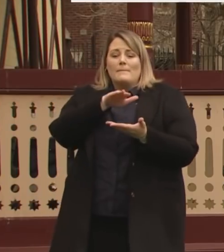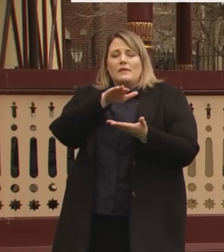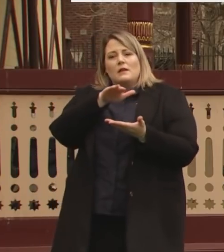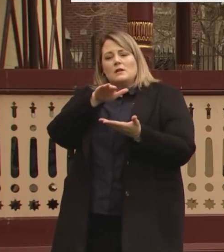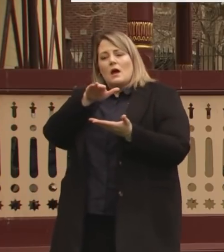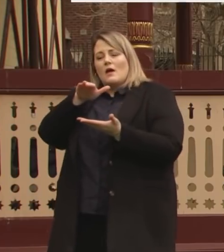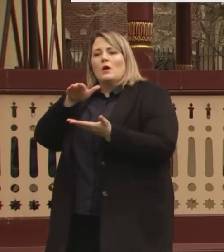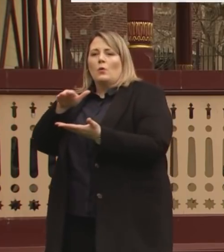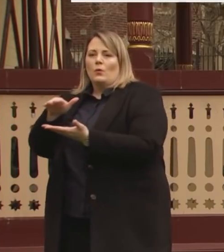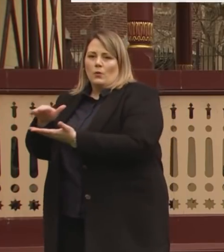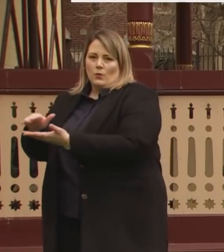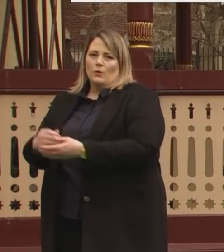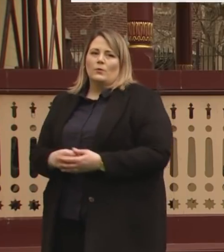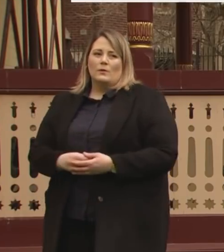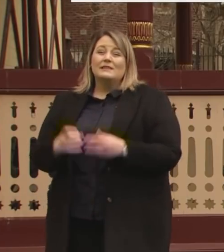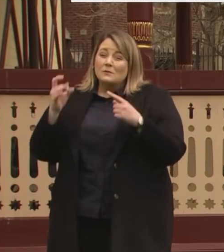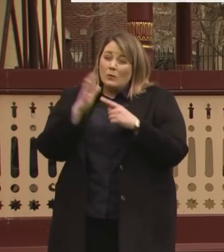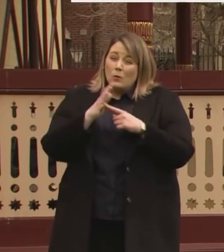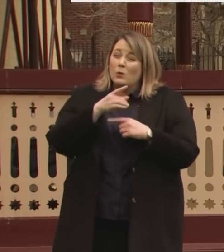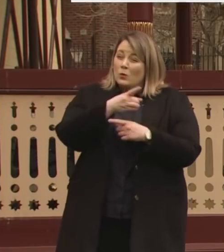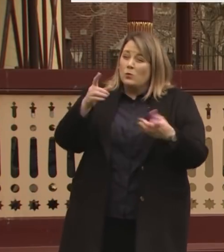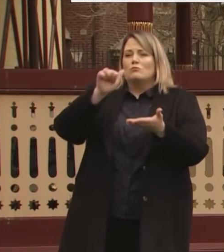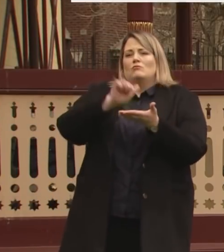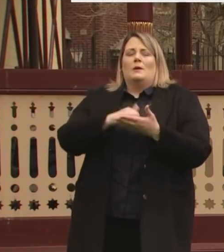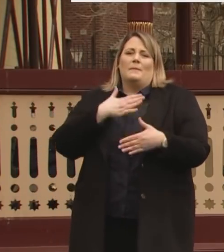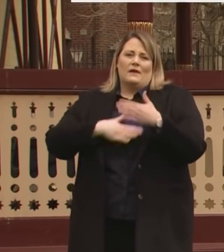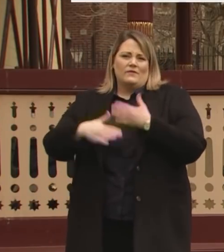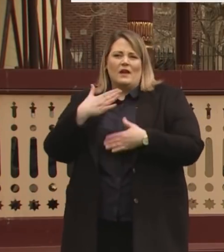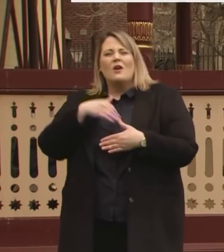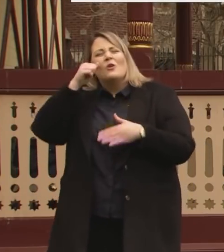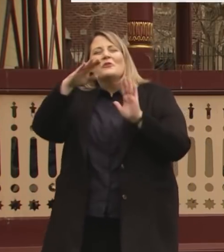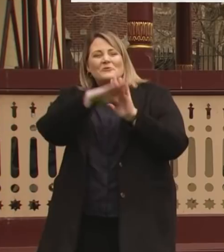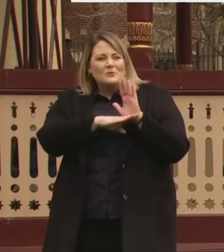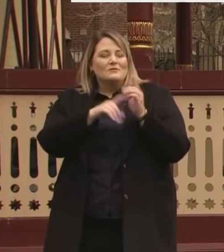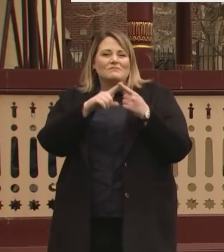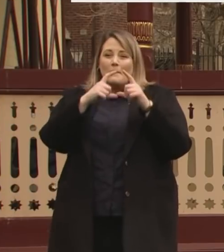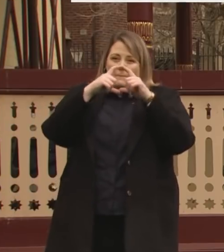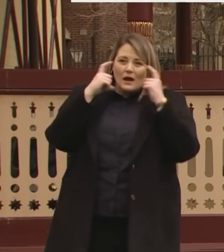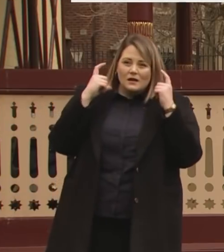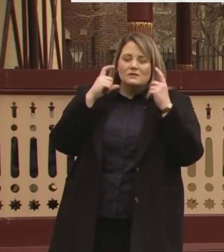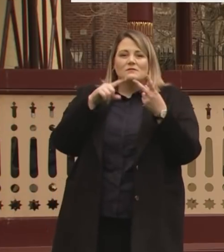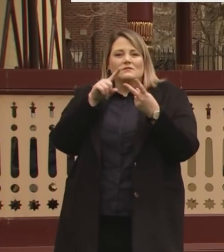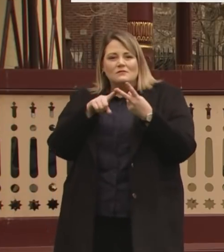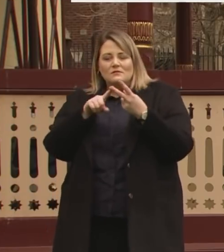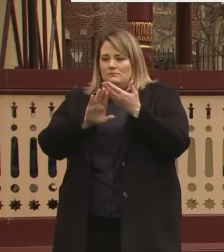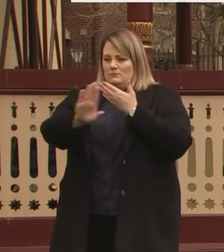do right in terms of social distancing, wearing a mask, getting tested, quarantining,